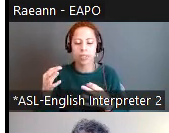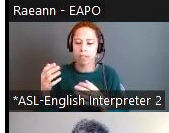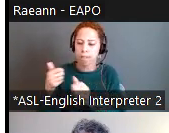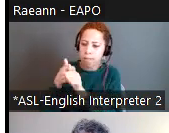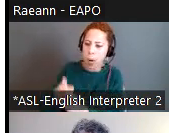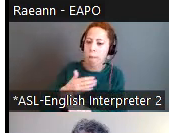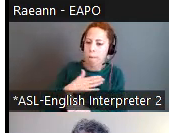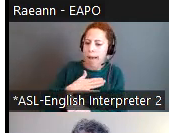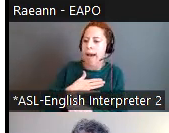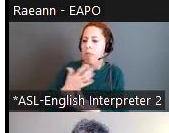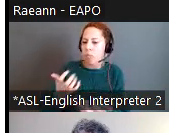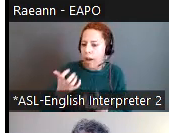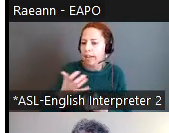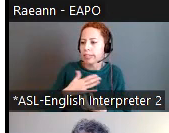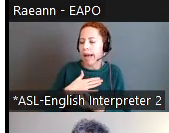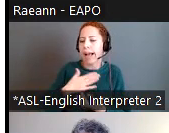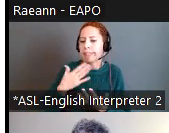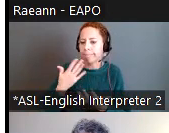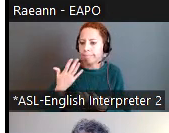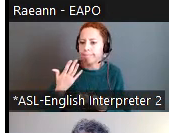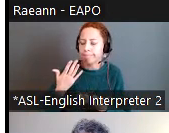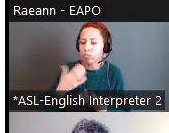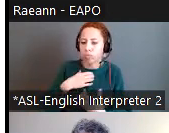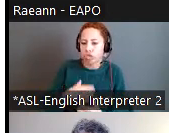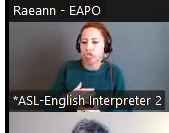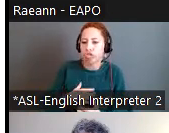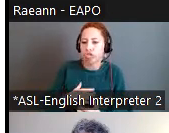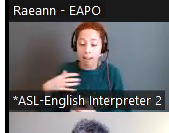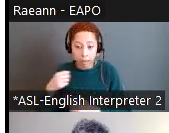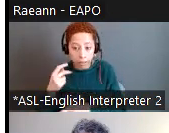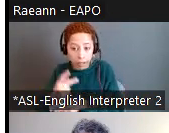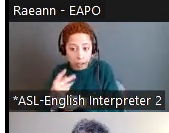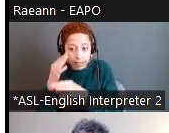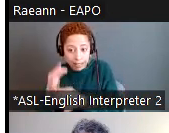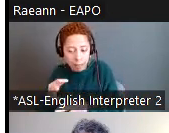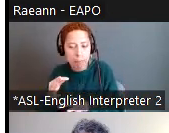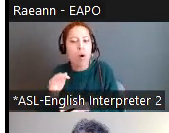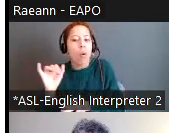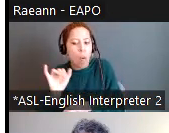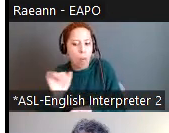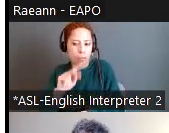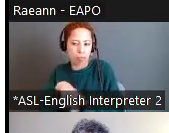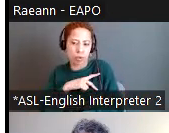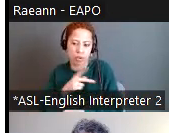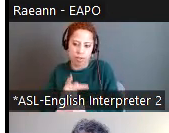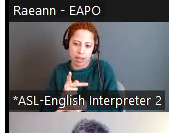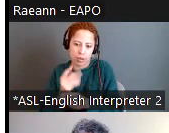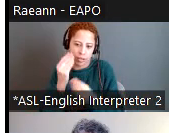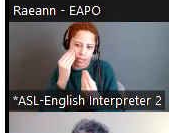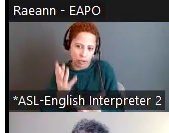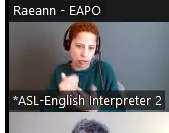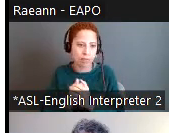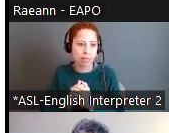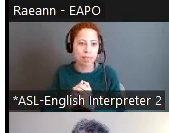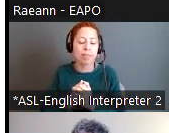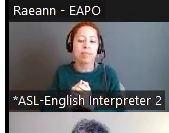Keeping in mind, they're going to make healthcare decisions for you, as well as those personal care decisions. And a good attorney,